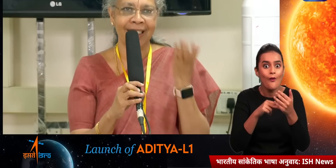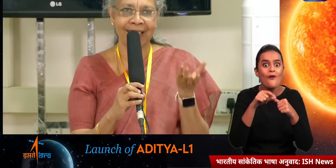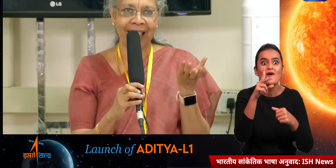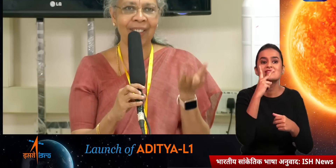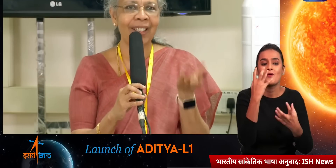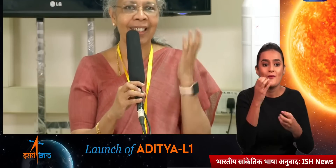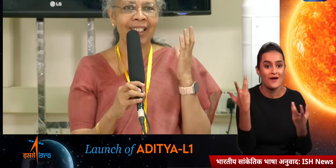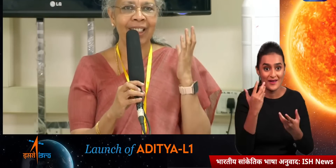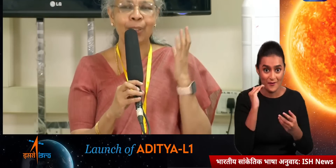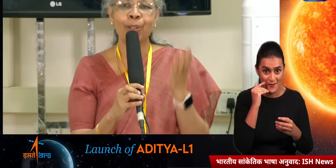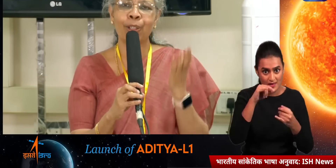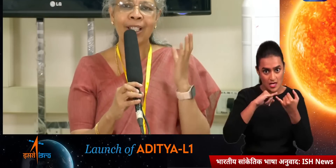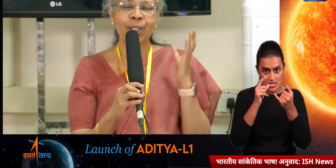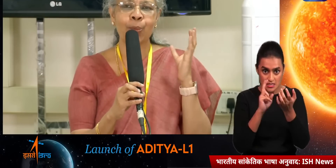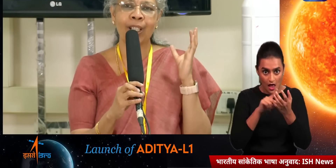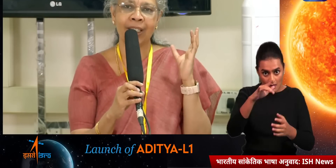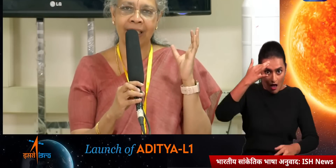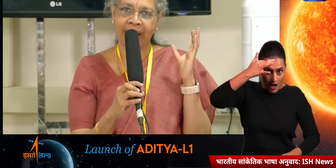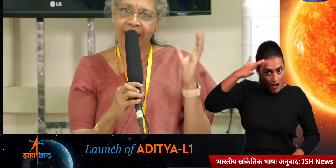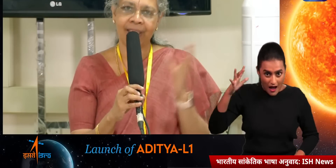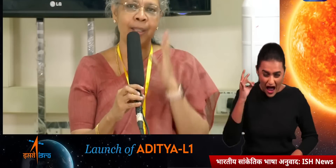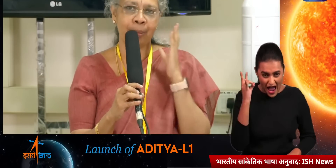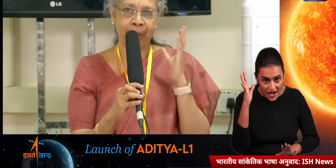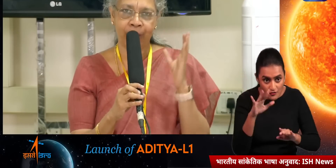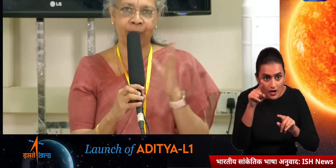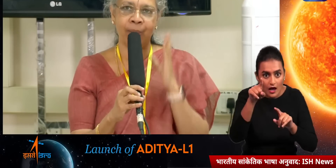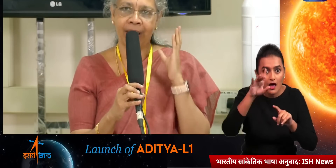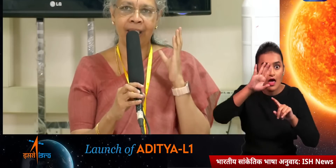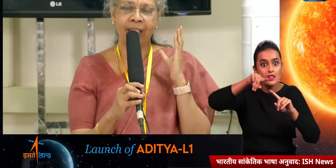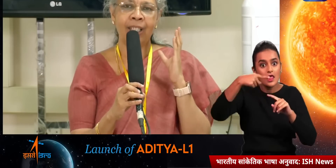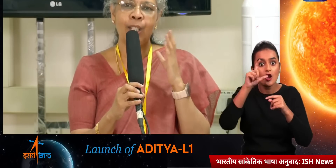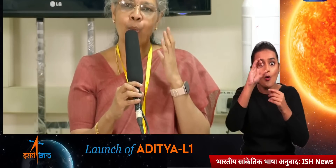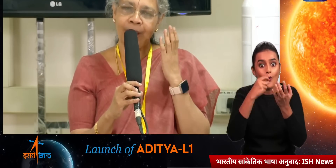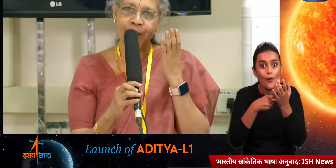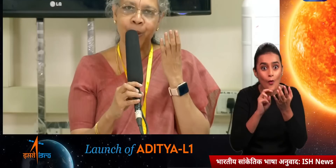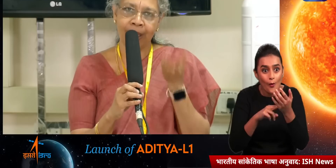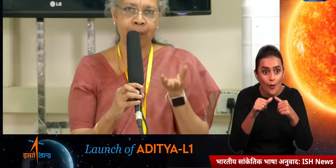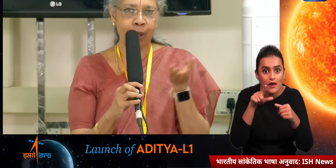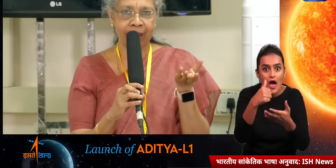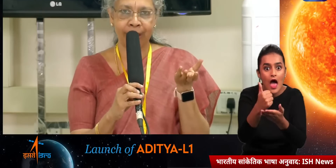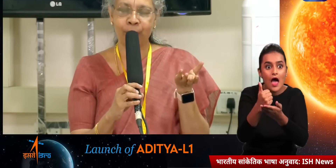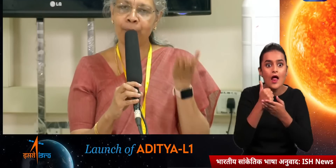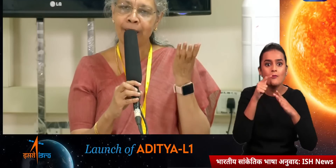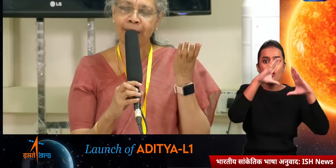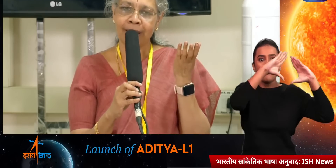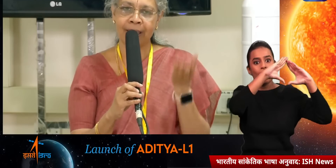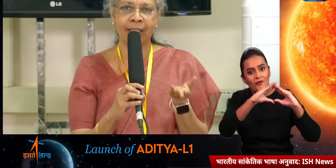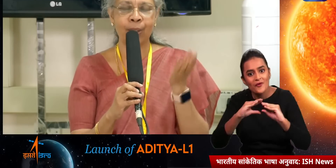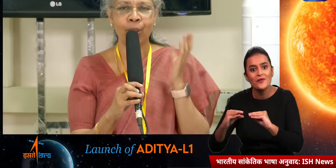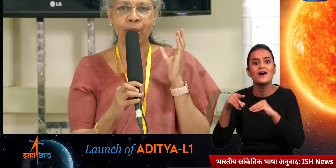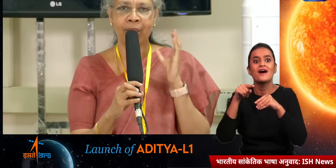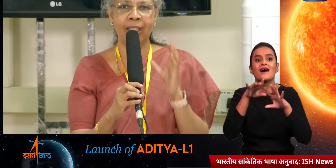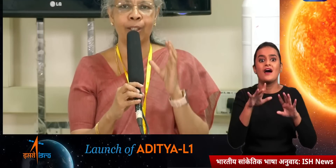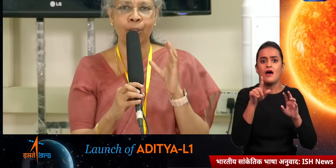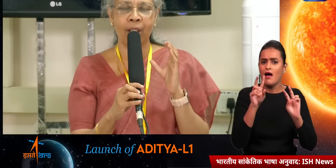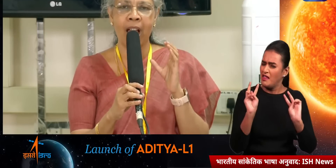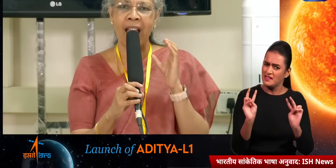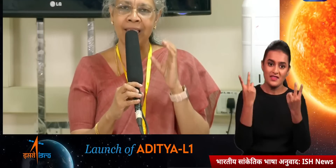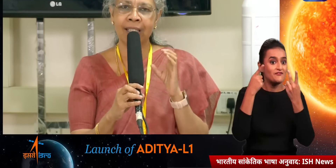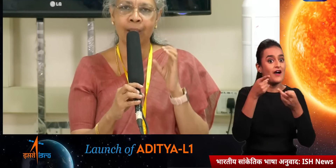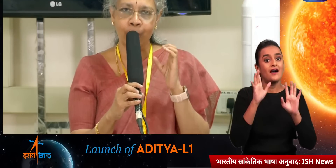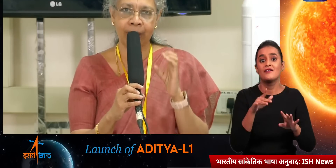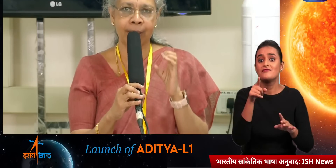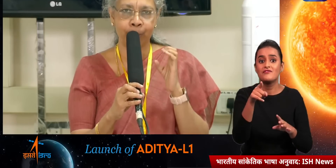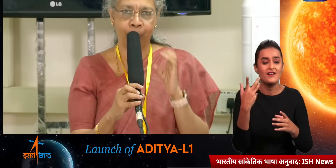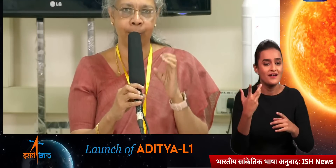when sun is angry, the corona is what it takes the matter away. Now, what is unique about this instrument? This is going to see the corona